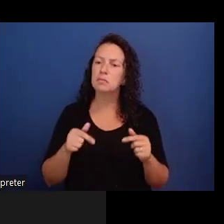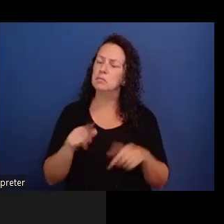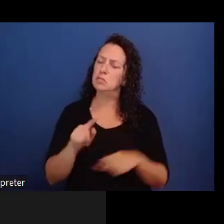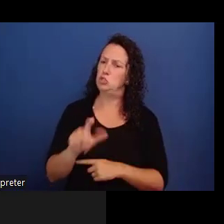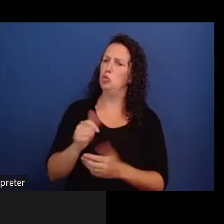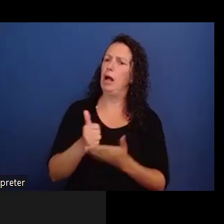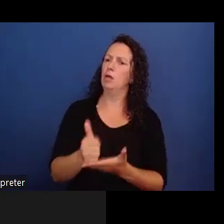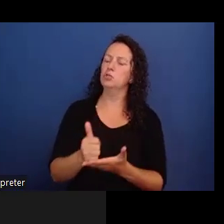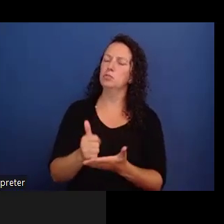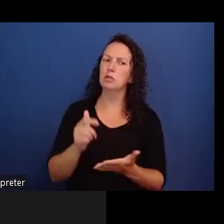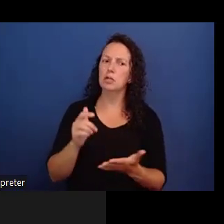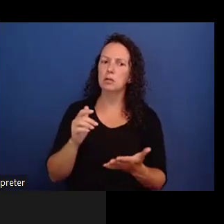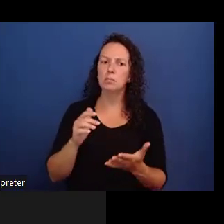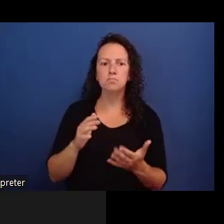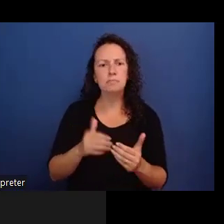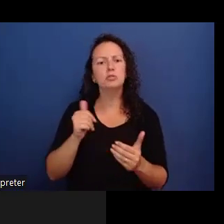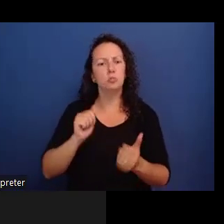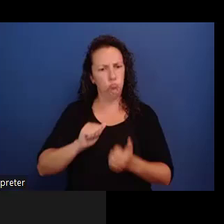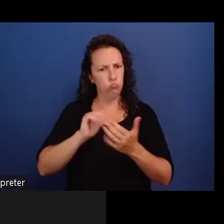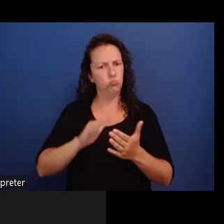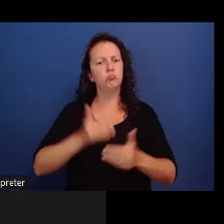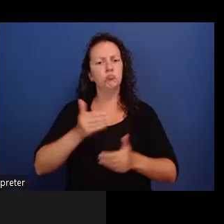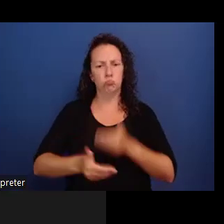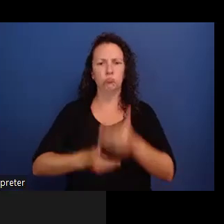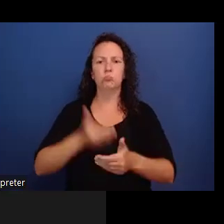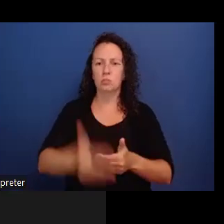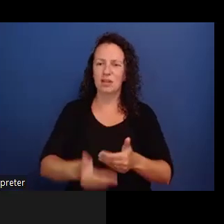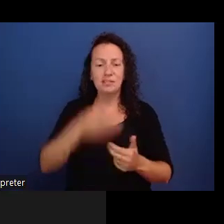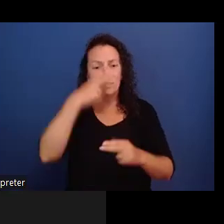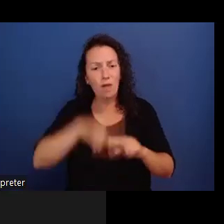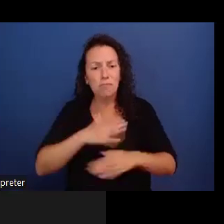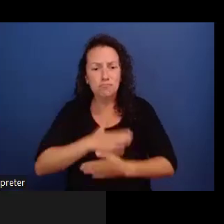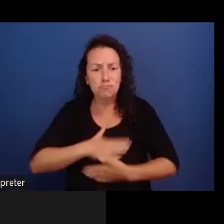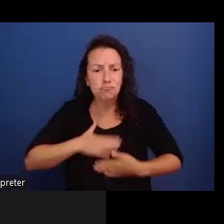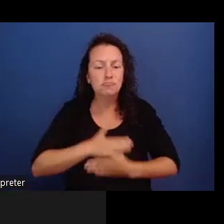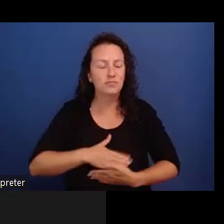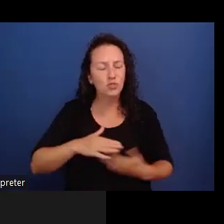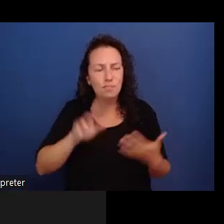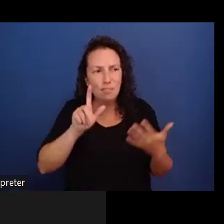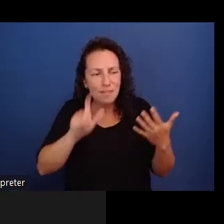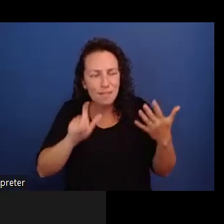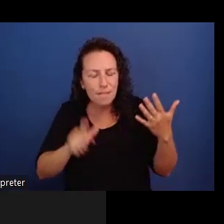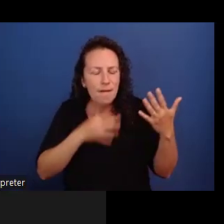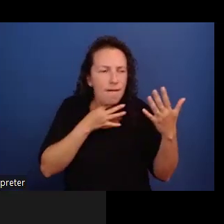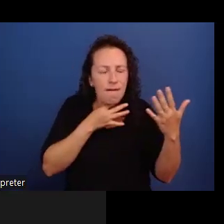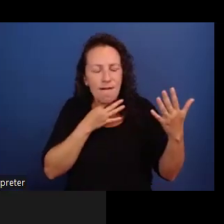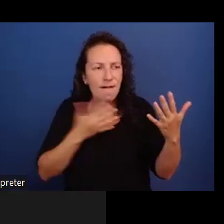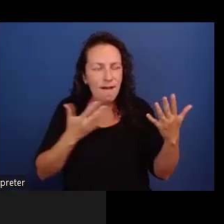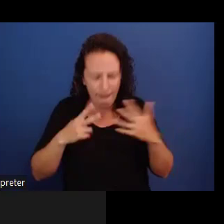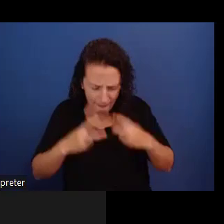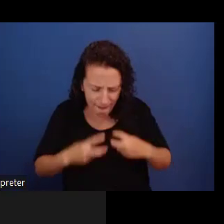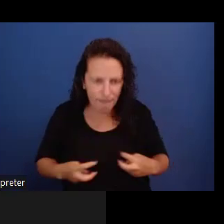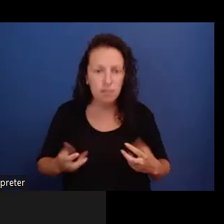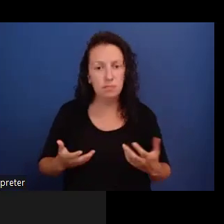tricky, and that this is kind of a fun way to go about it, as well as informative. So Right.